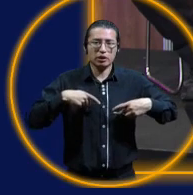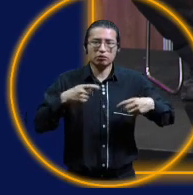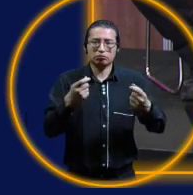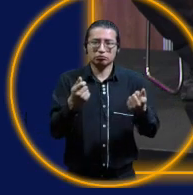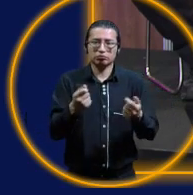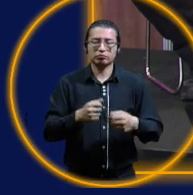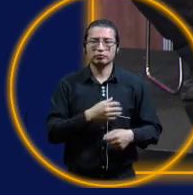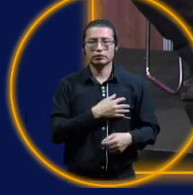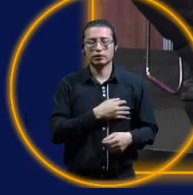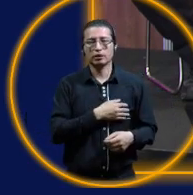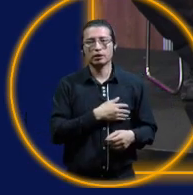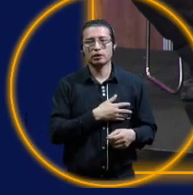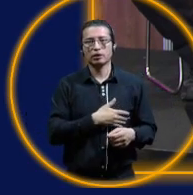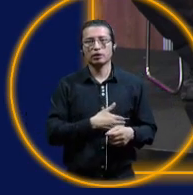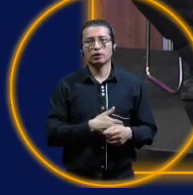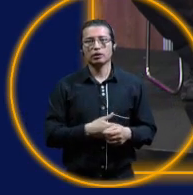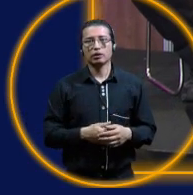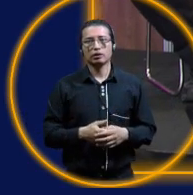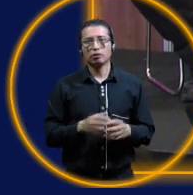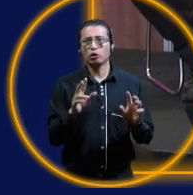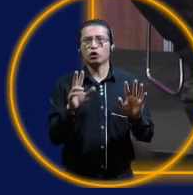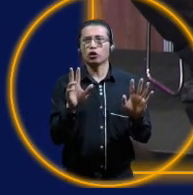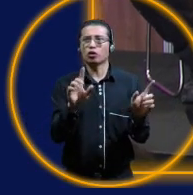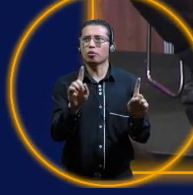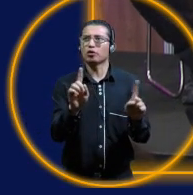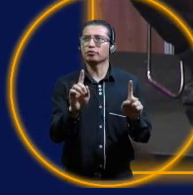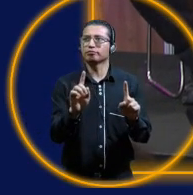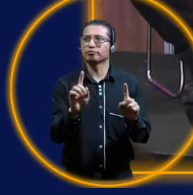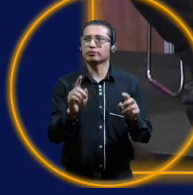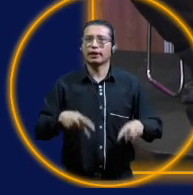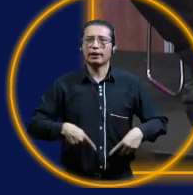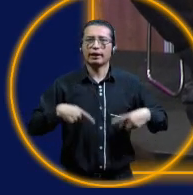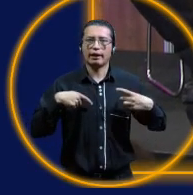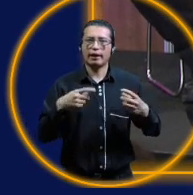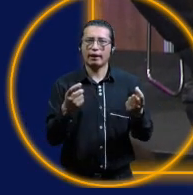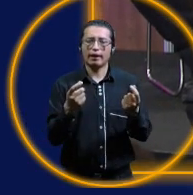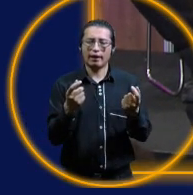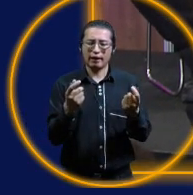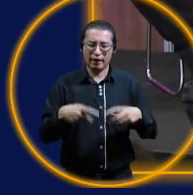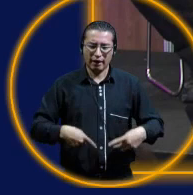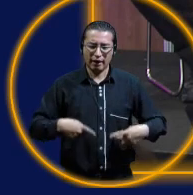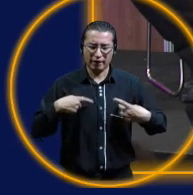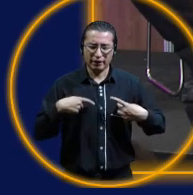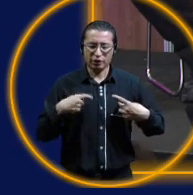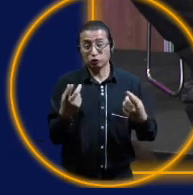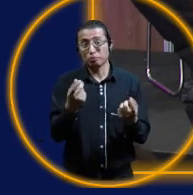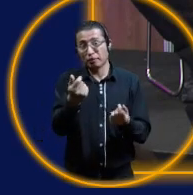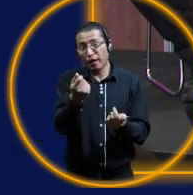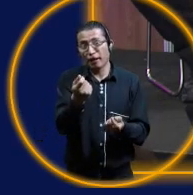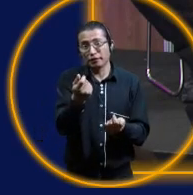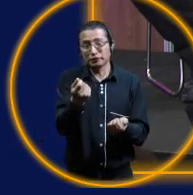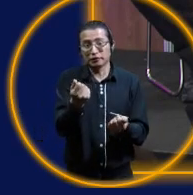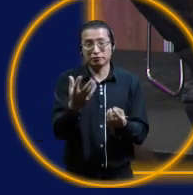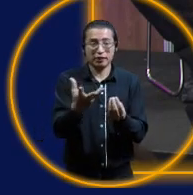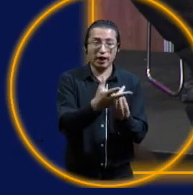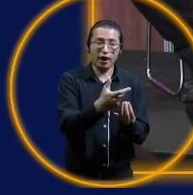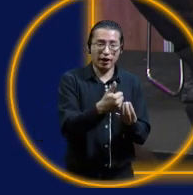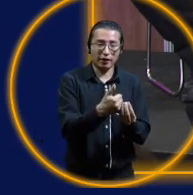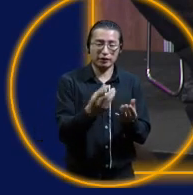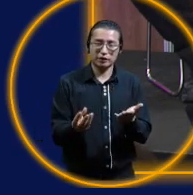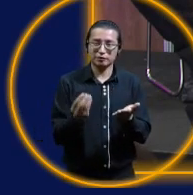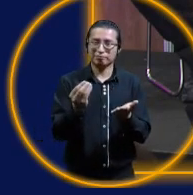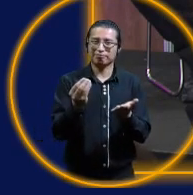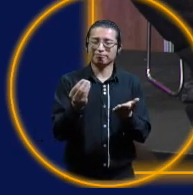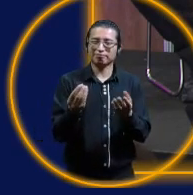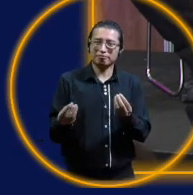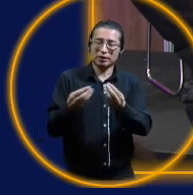I don't think it's easier to make a living. It's easier to make some money from art now, right, and supplement your life. Because there was no such thing as